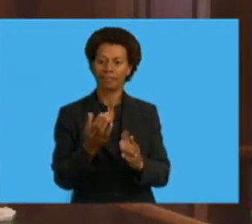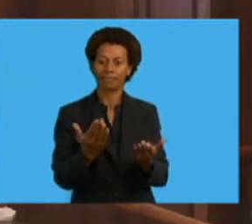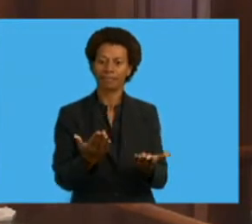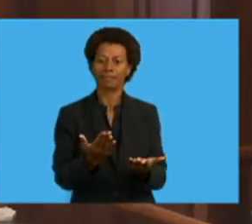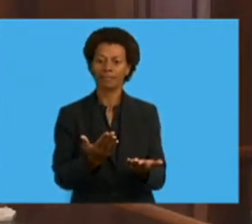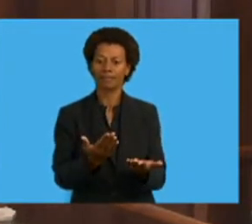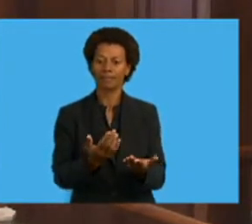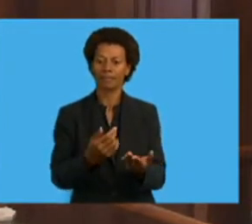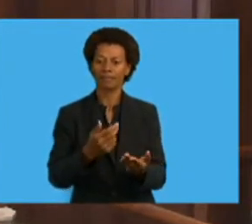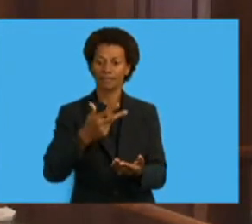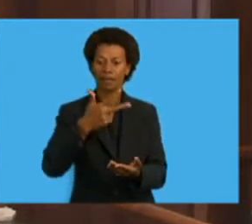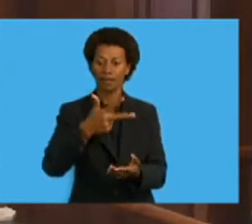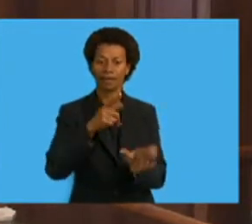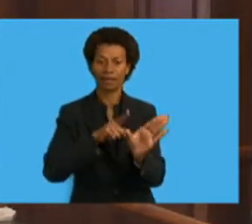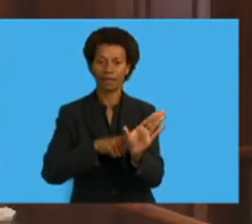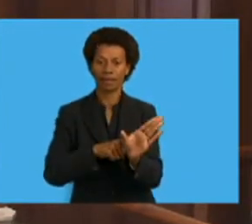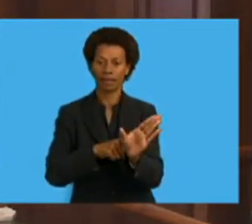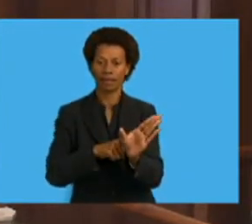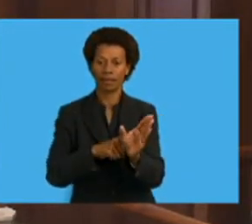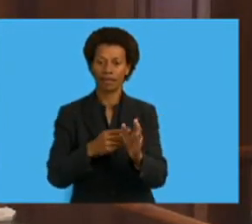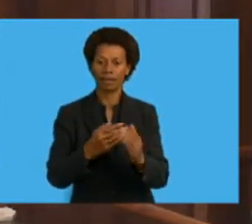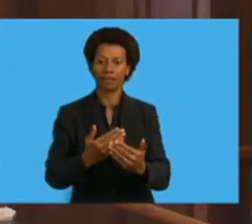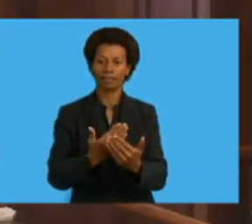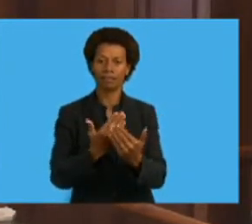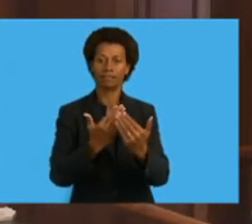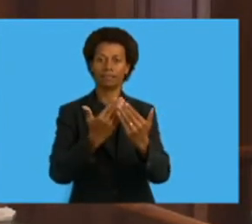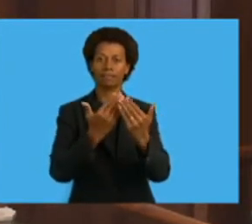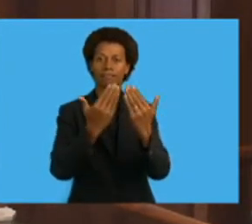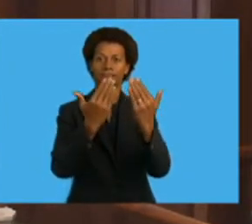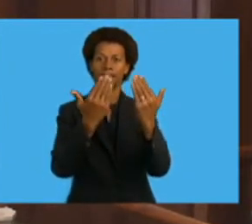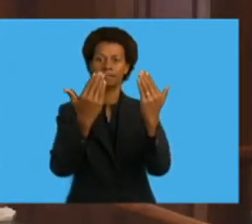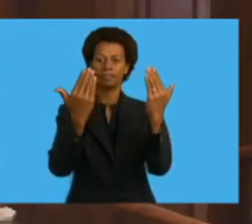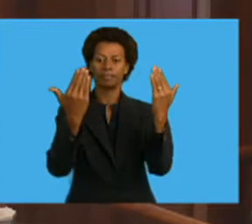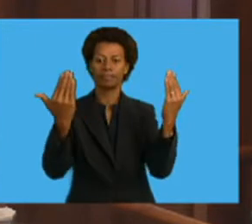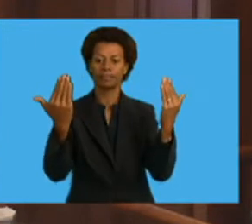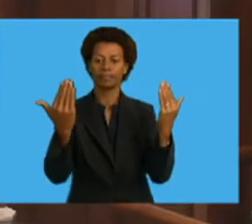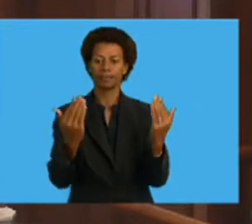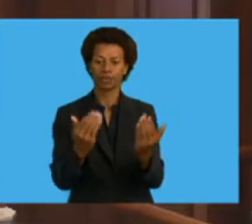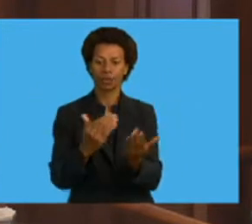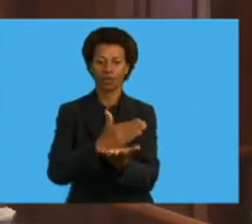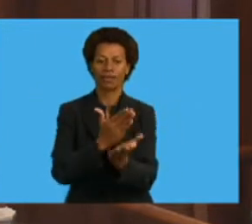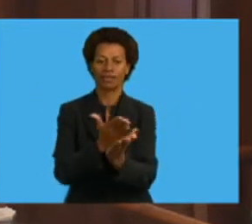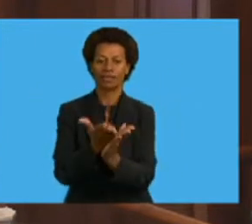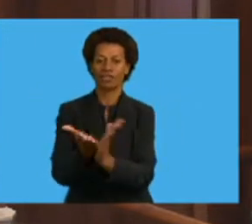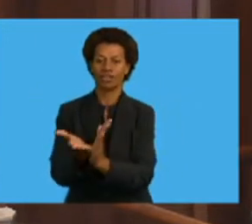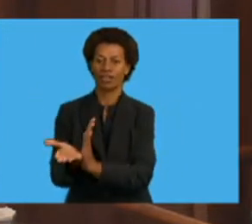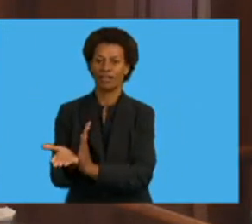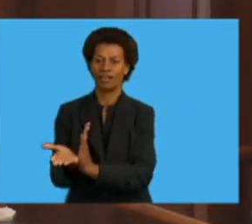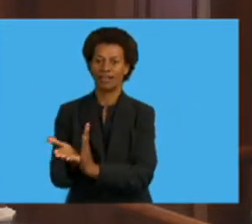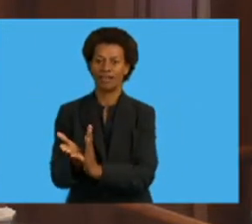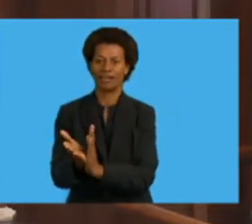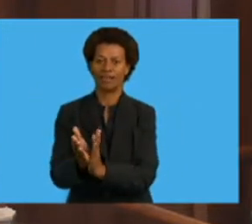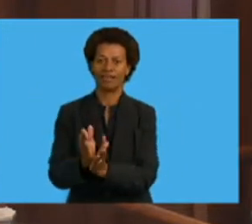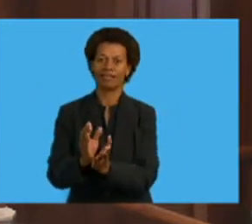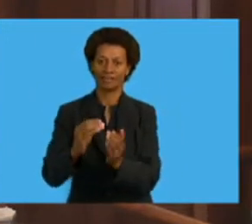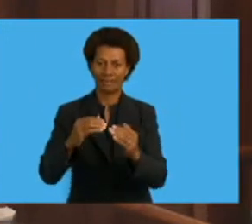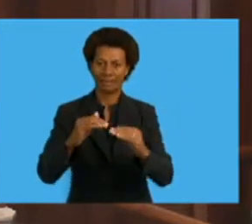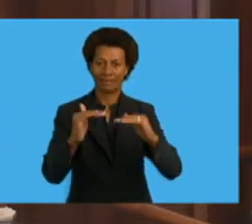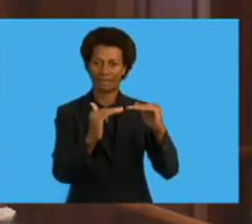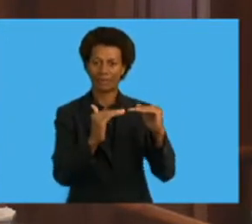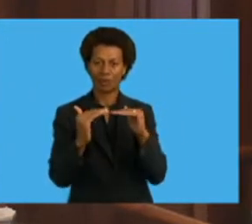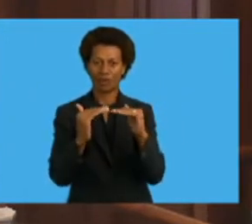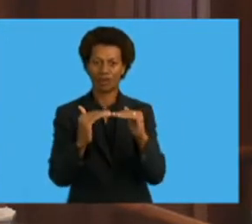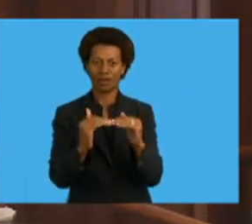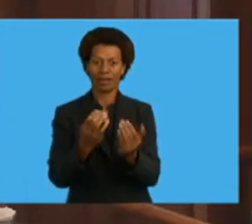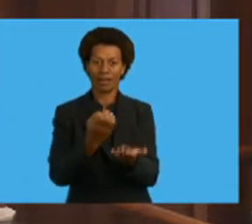grown steadily bigger so that we can give everyone a larger slice. We are set to grow the economy this